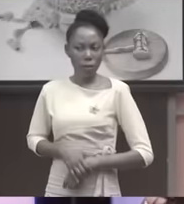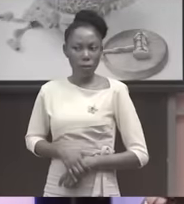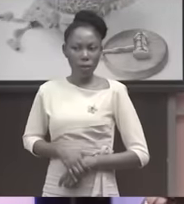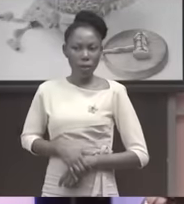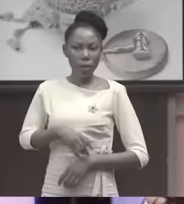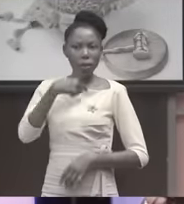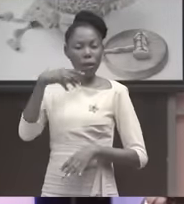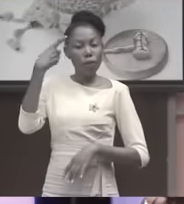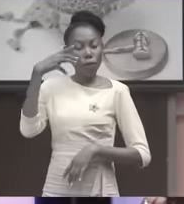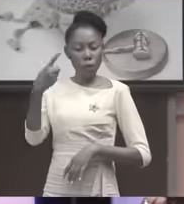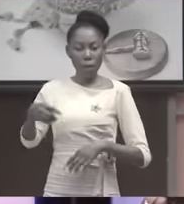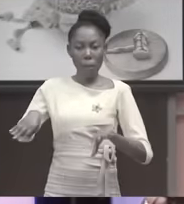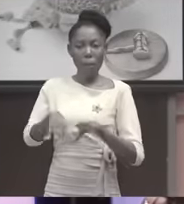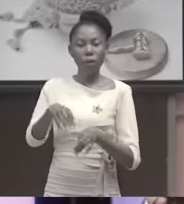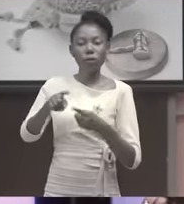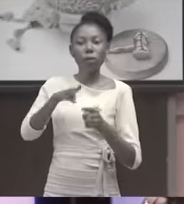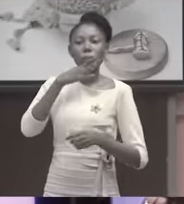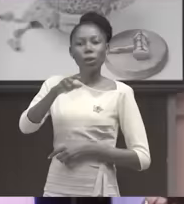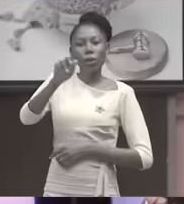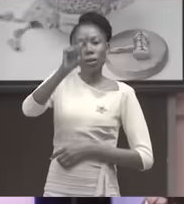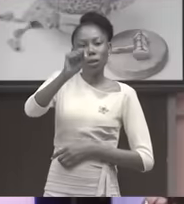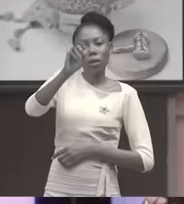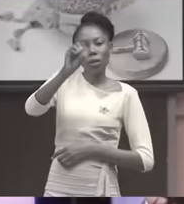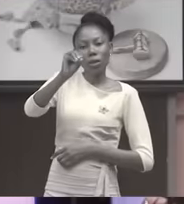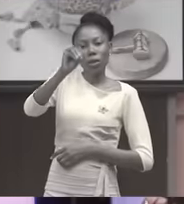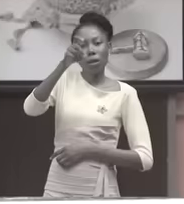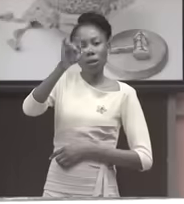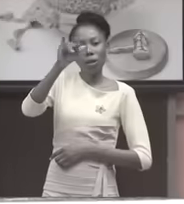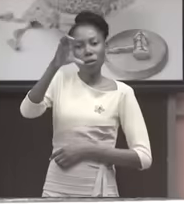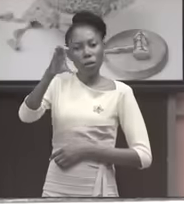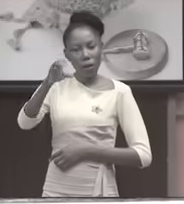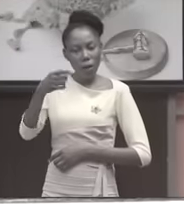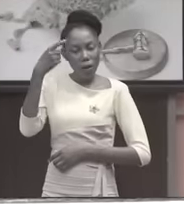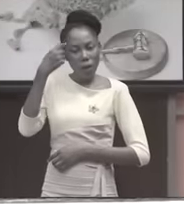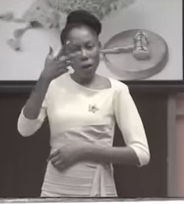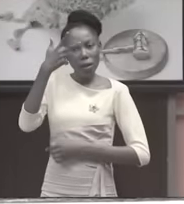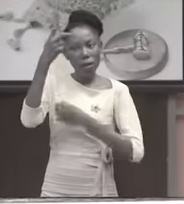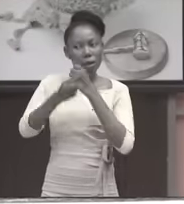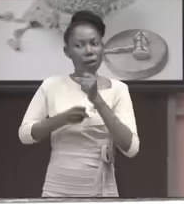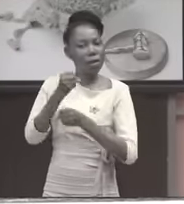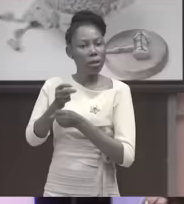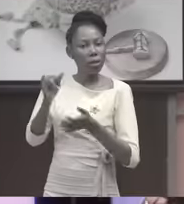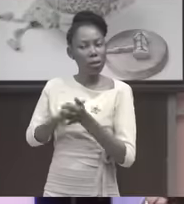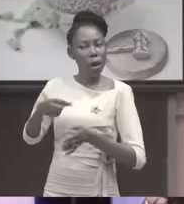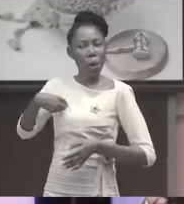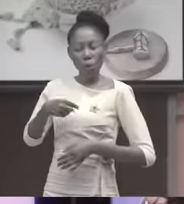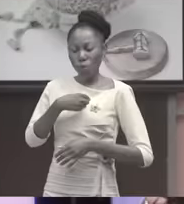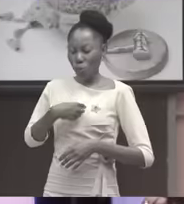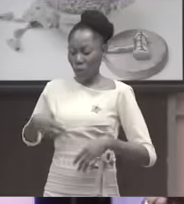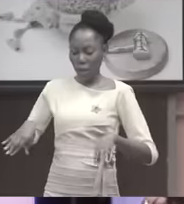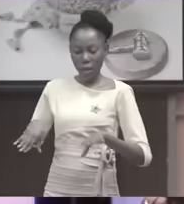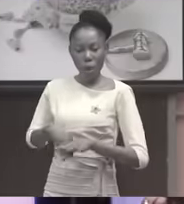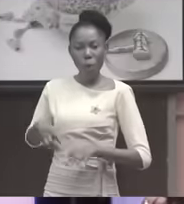marriage was never toxic. The 3 years, I'm very sure that the 3 years me living in with him, there was nothing like toxic. We were